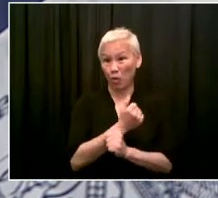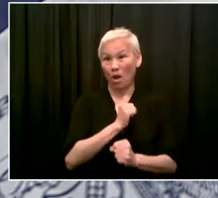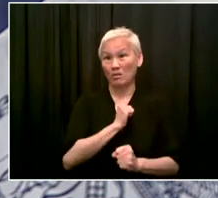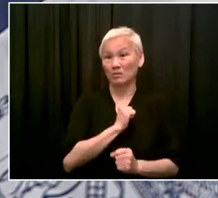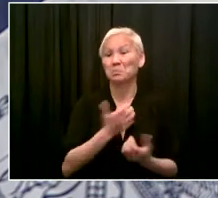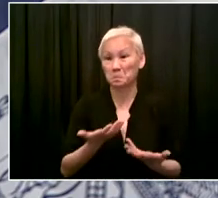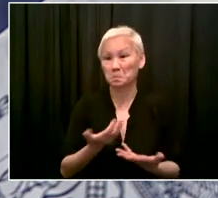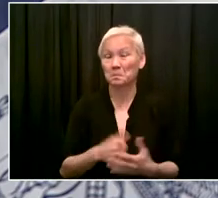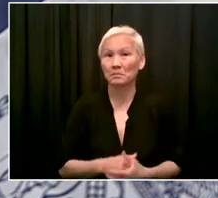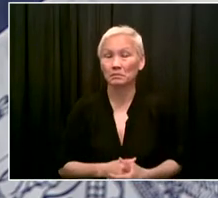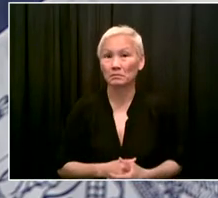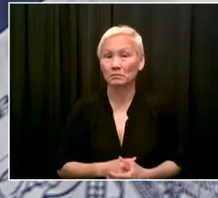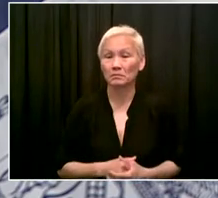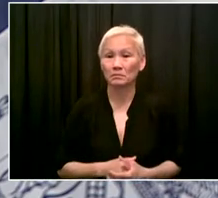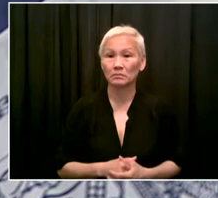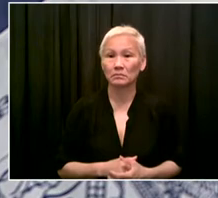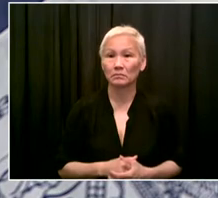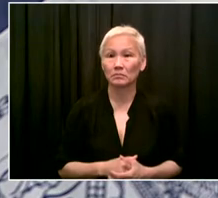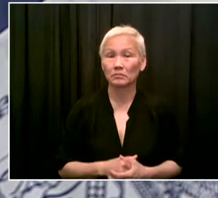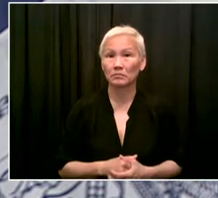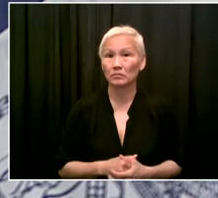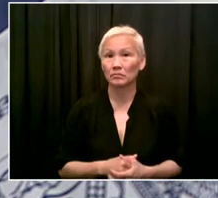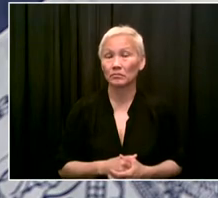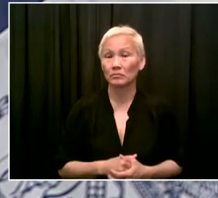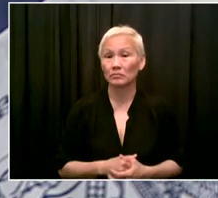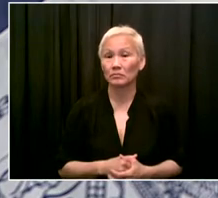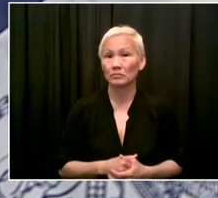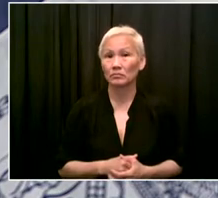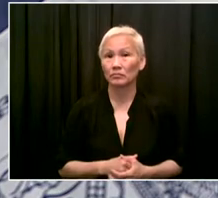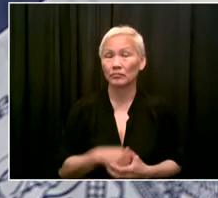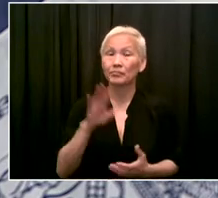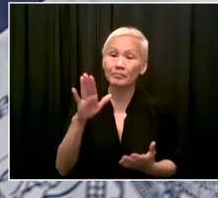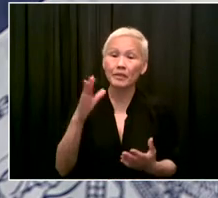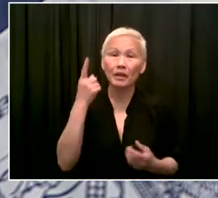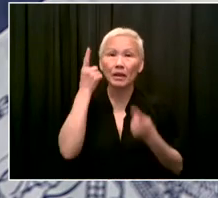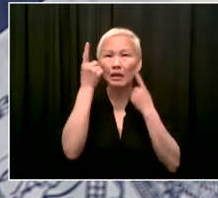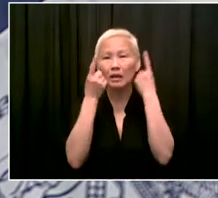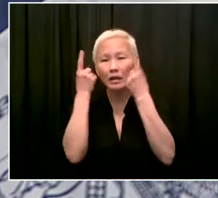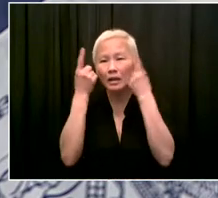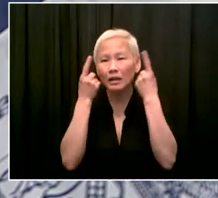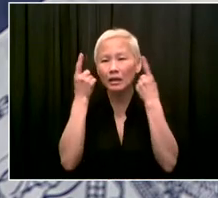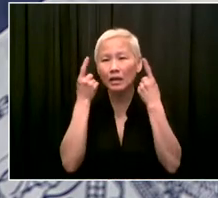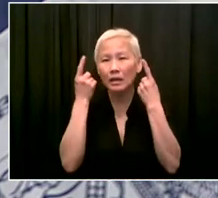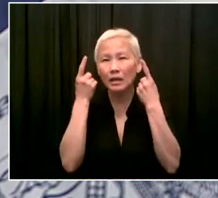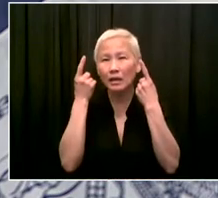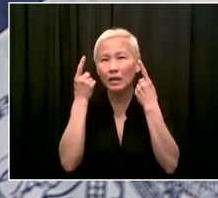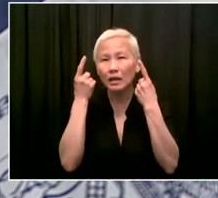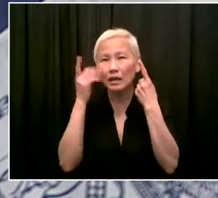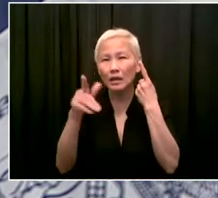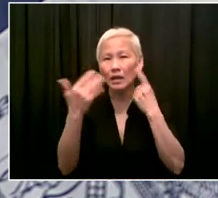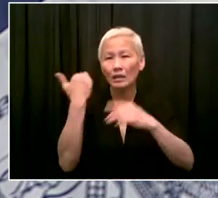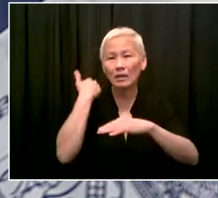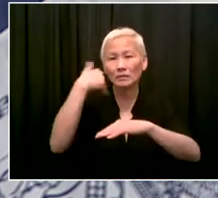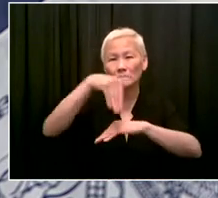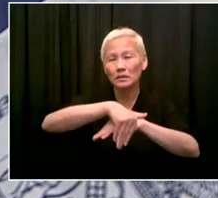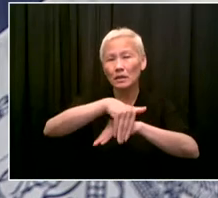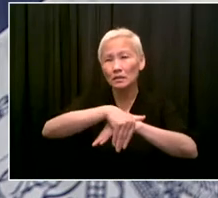But I think what I saw, at least preliminarily last night from Eric